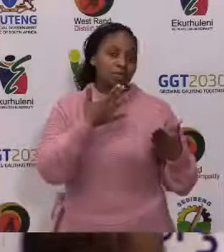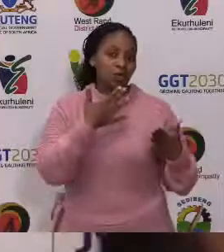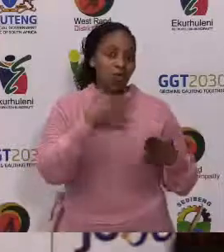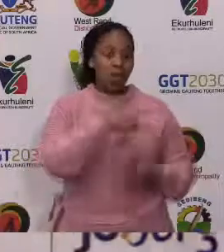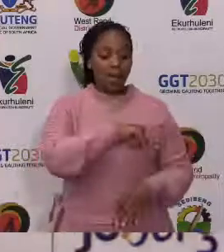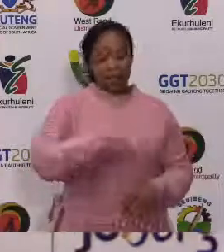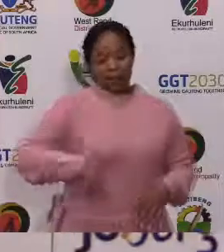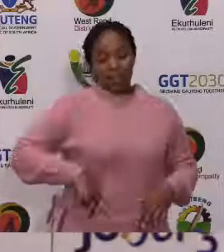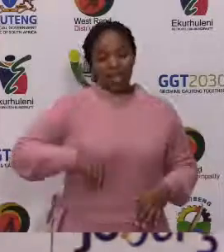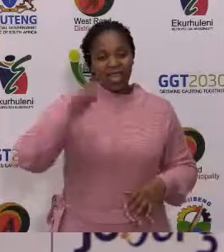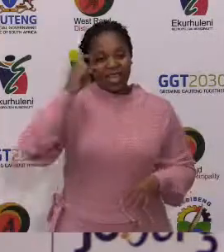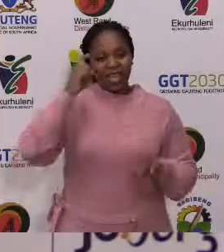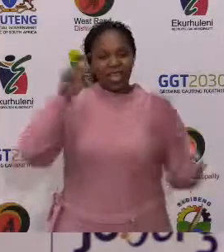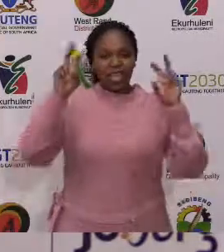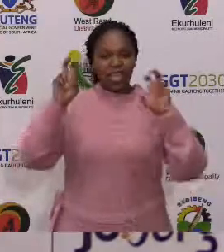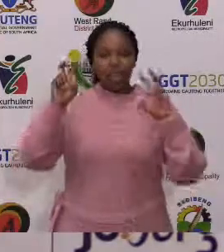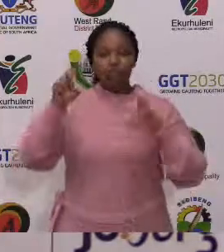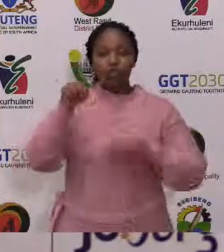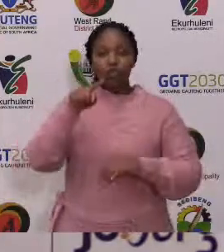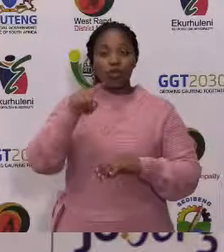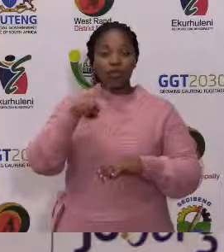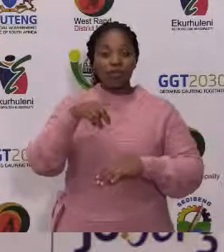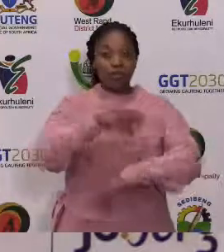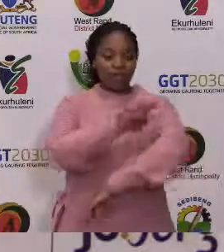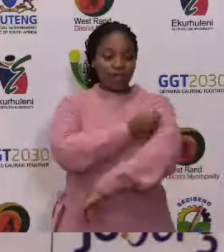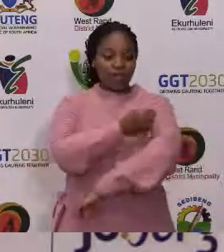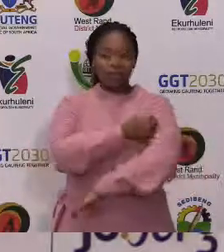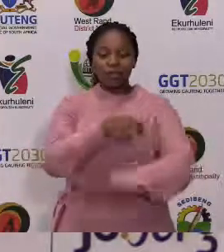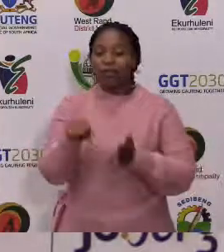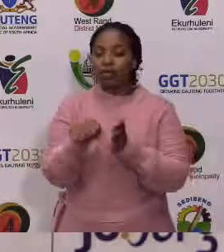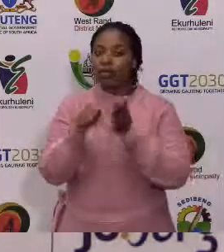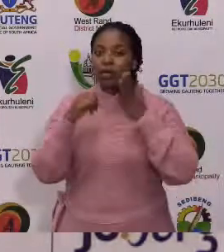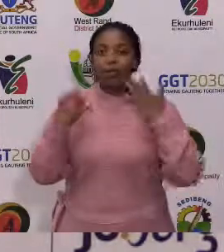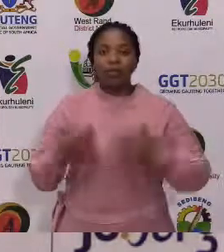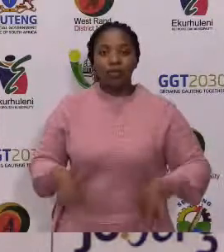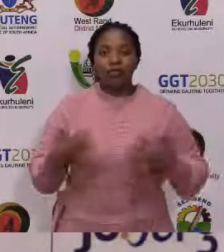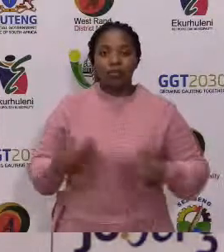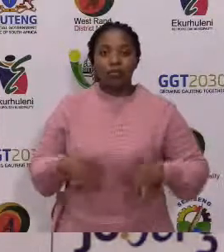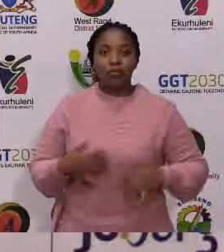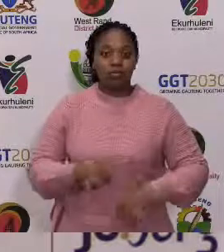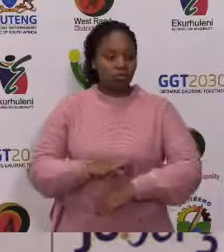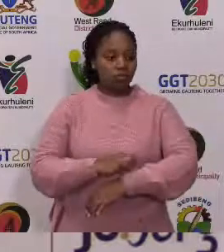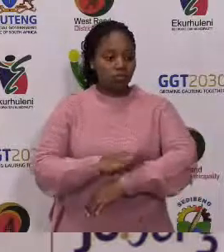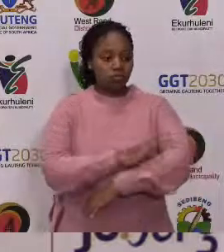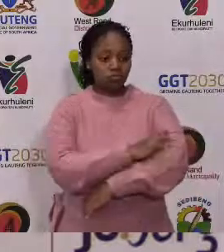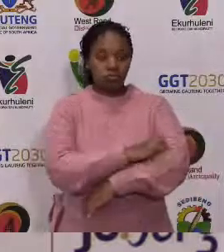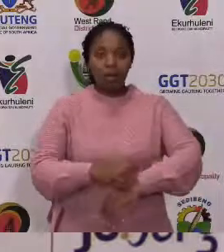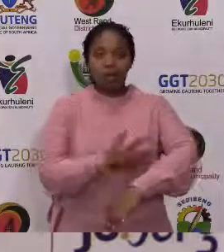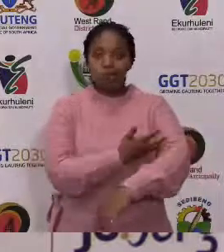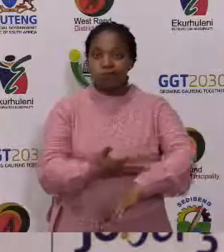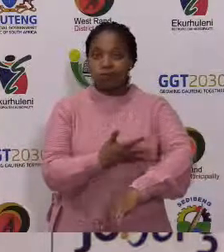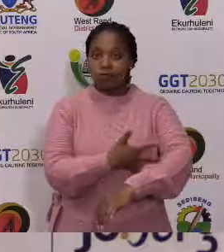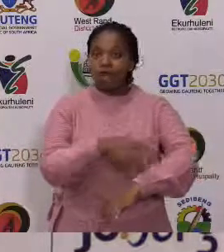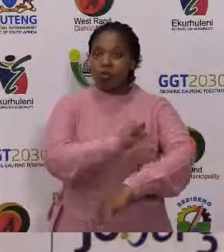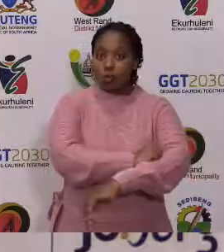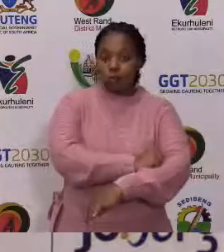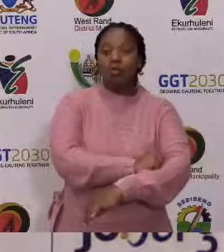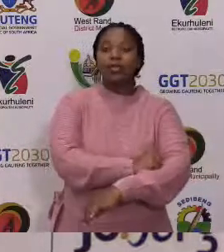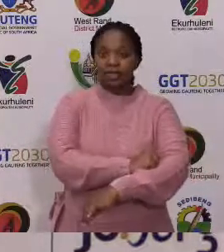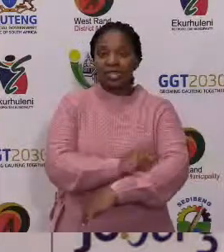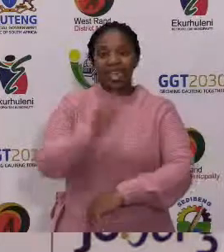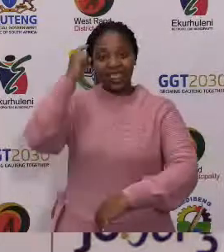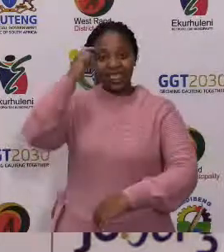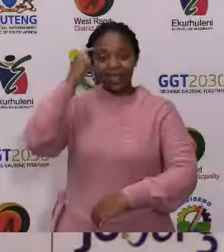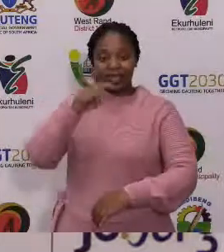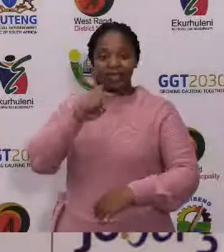Issue of vaccine confidence is something that's really important to address. And I think it's really important for us to put it into perspective. So with the